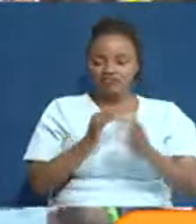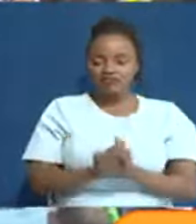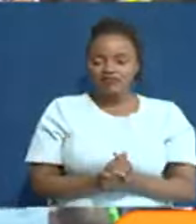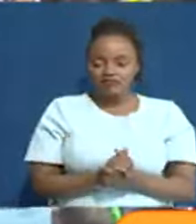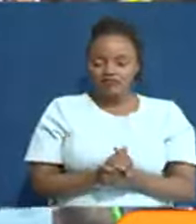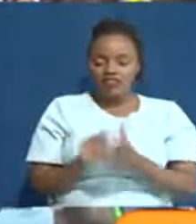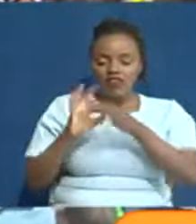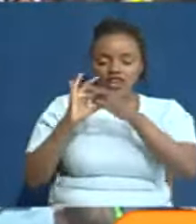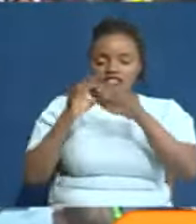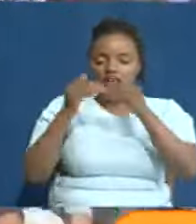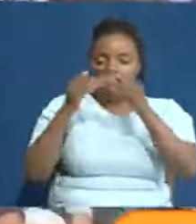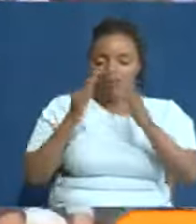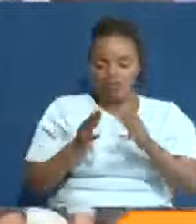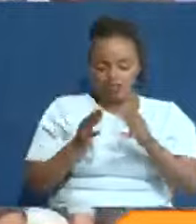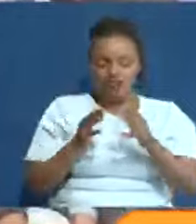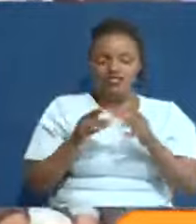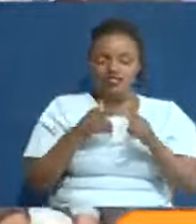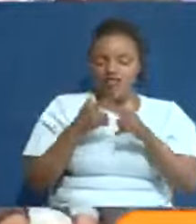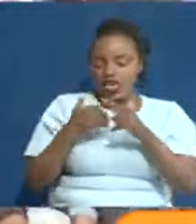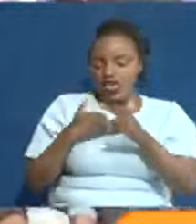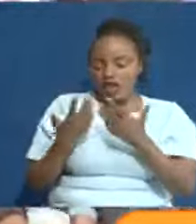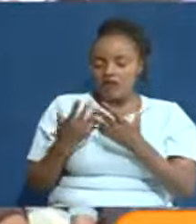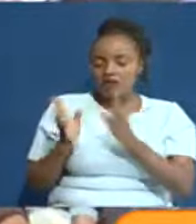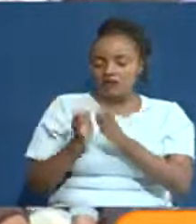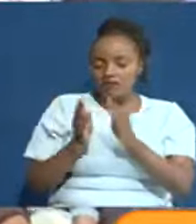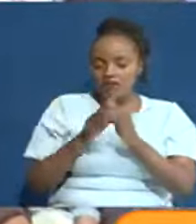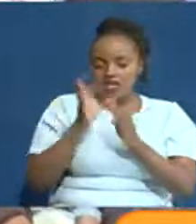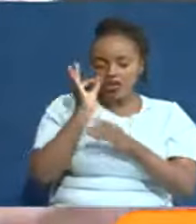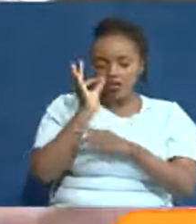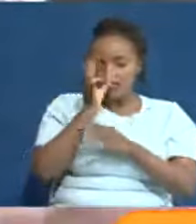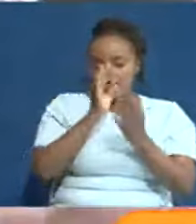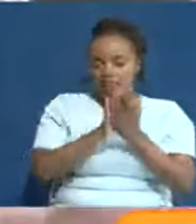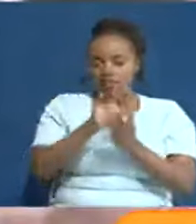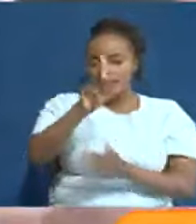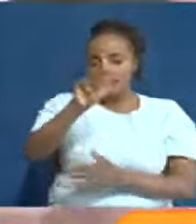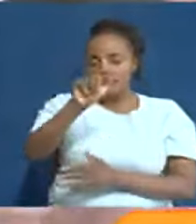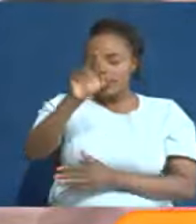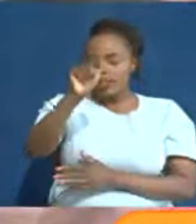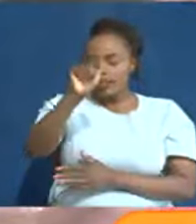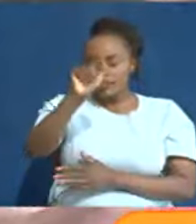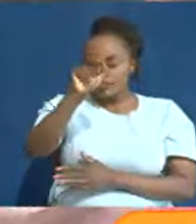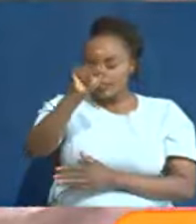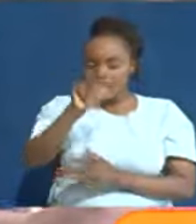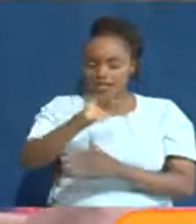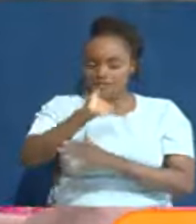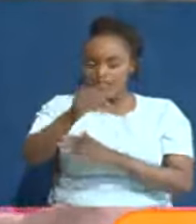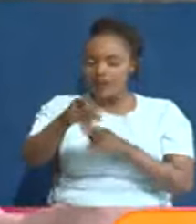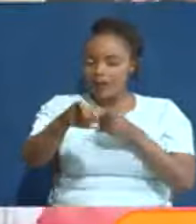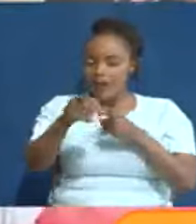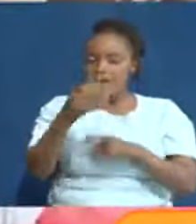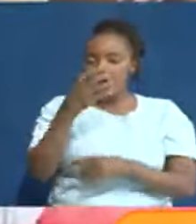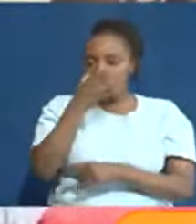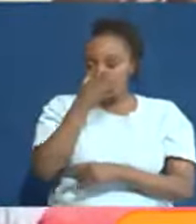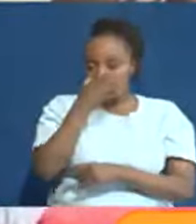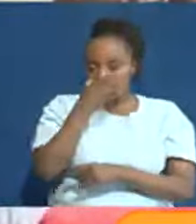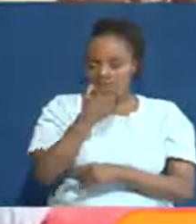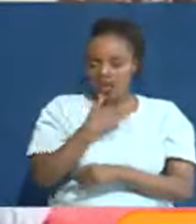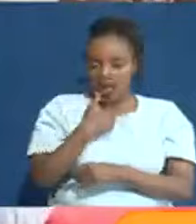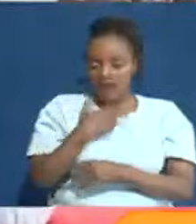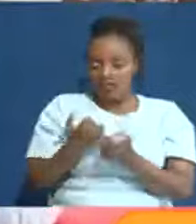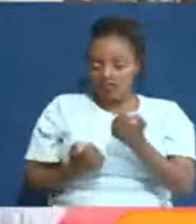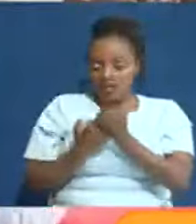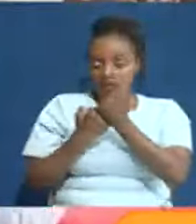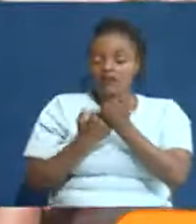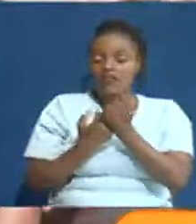The Azimio leaders held roadside rallies in Nyeri and Karatina towns calling out President William Ruto, who they accuse of having a hand in the Mount